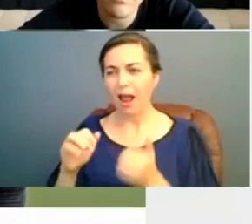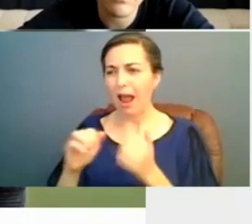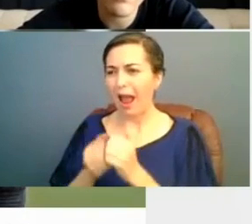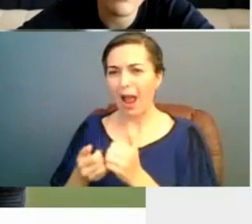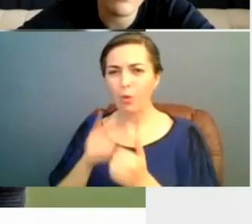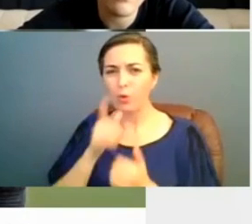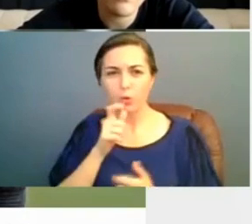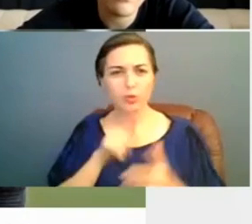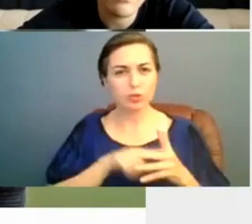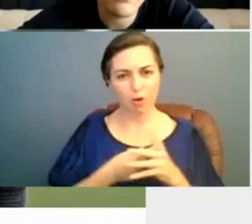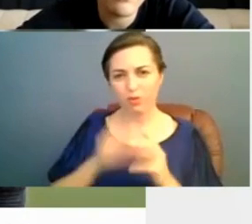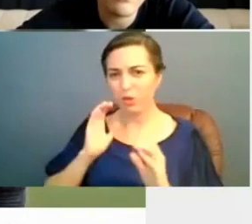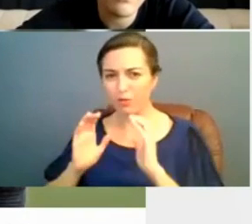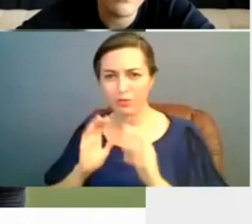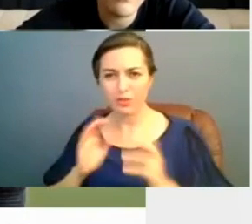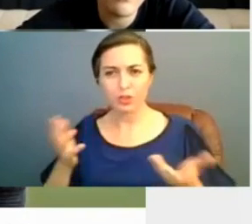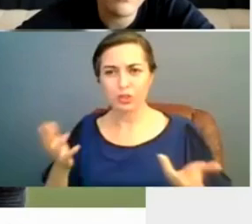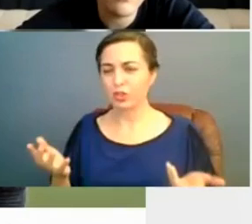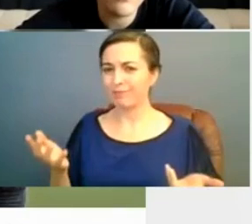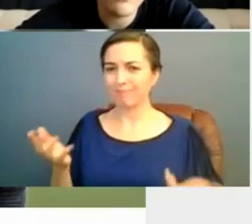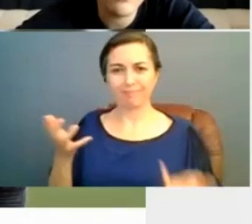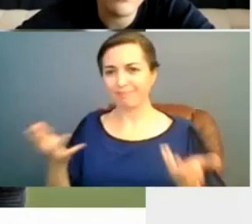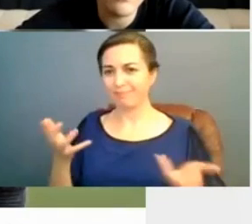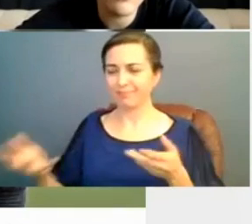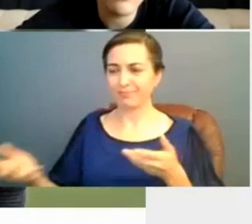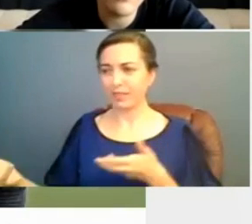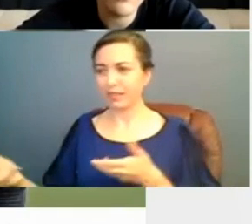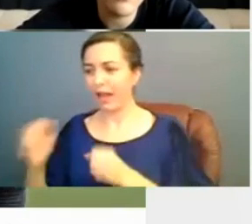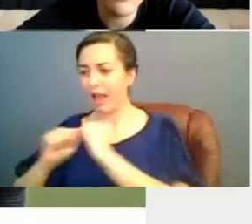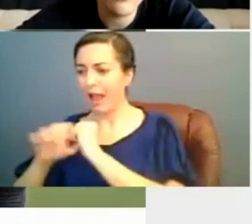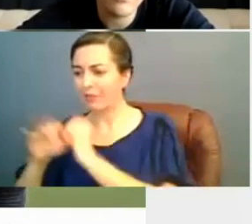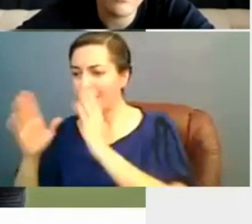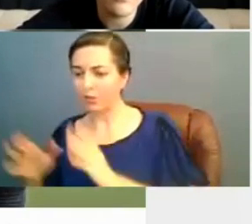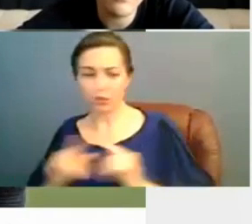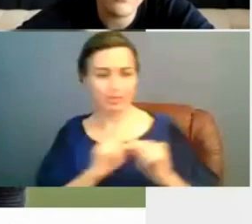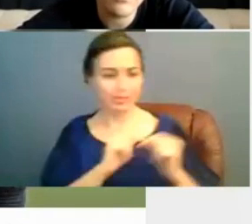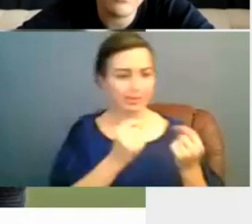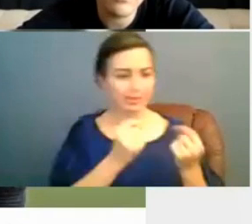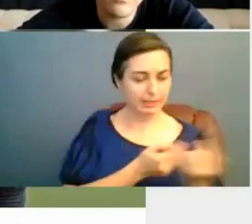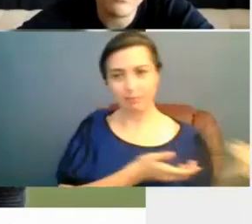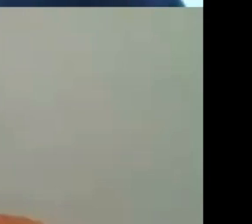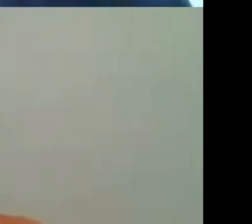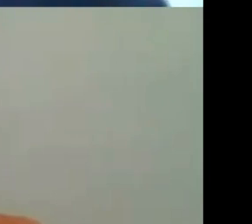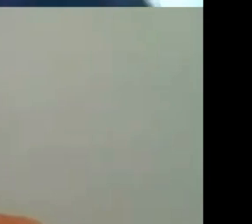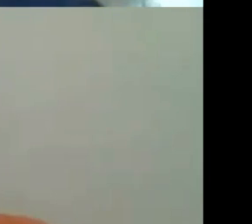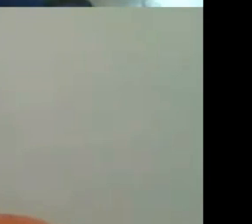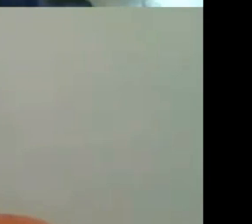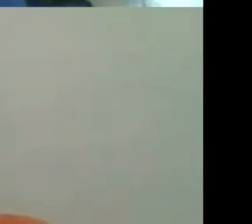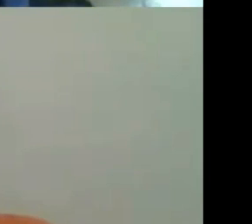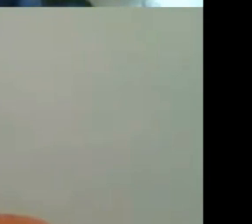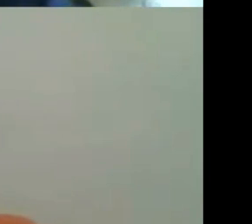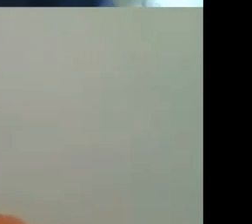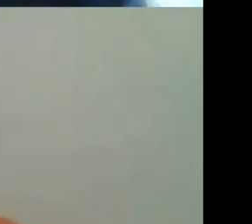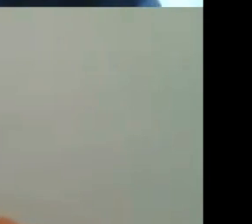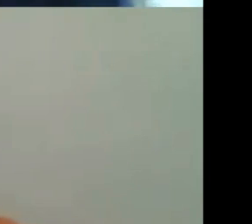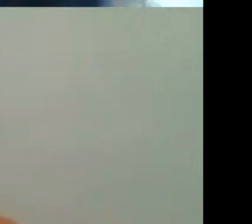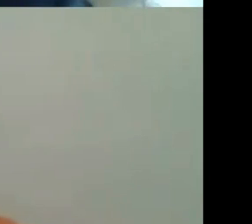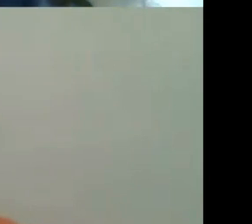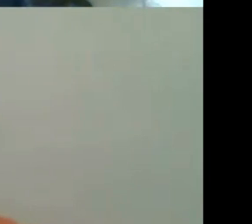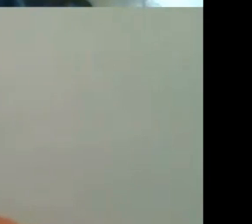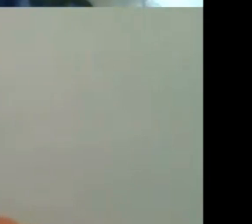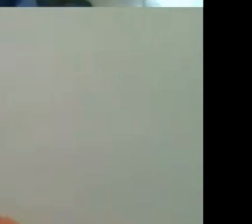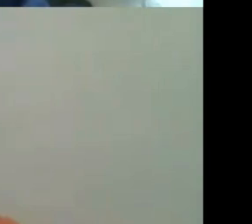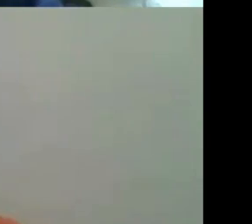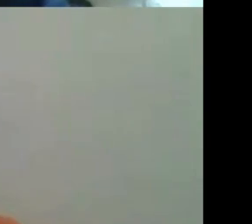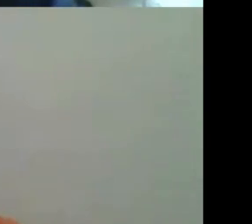work? How does this interplay work between advertisers and the team? Yeah, so we do have to reach out a ton. And